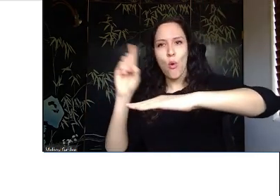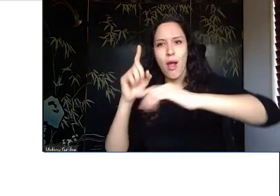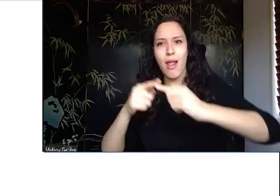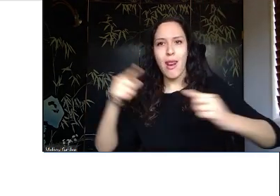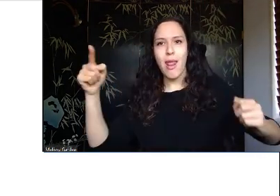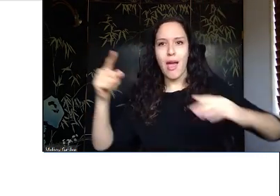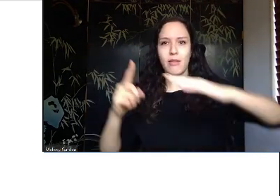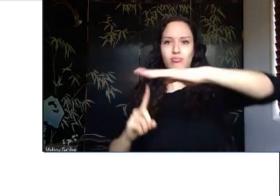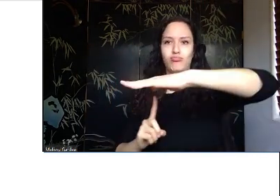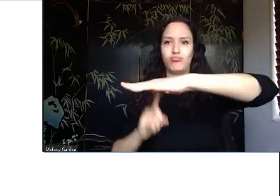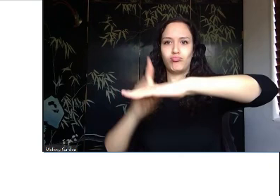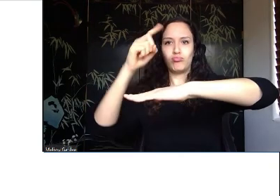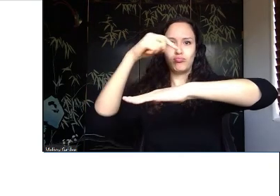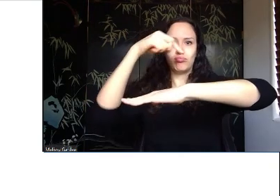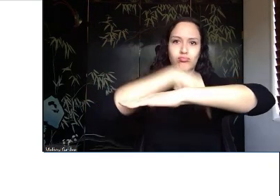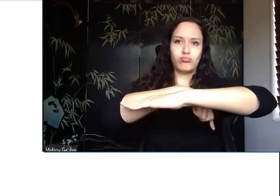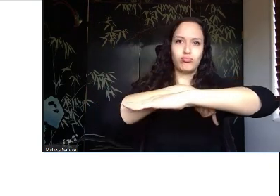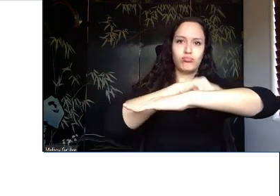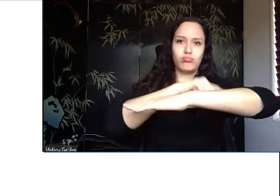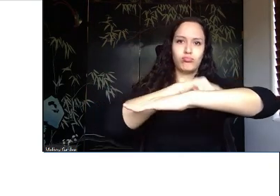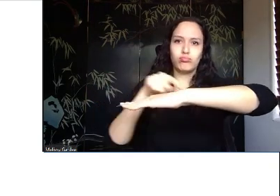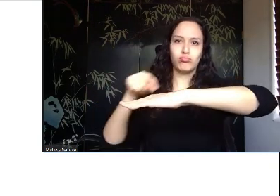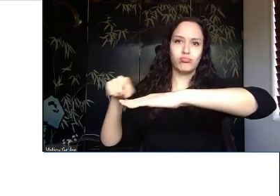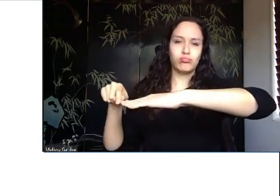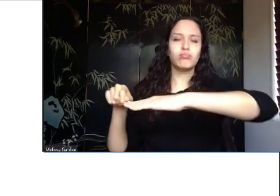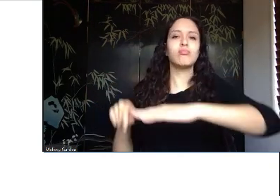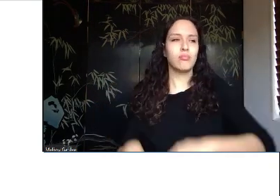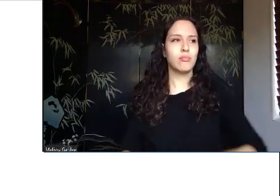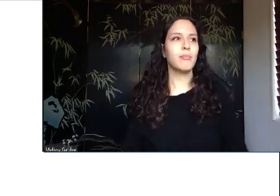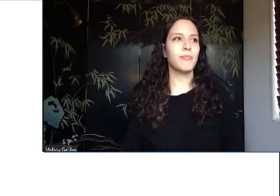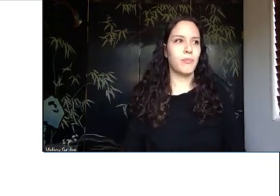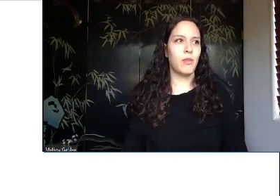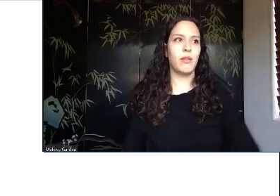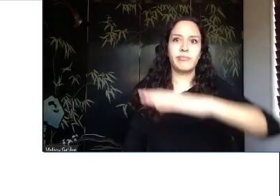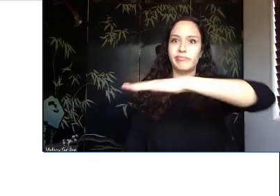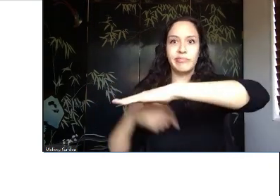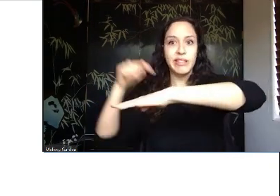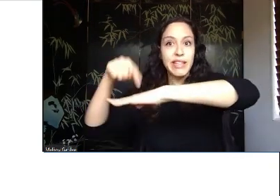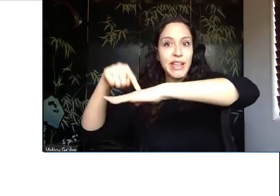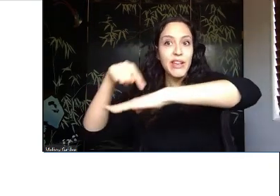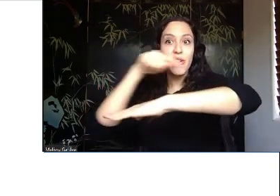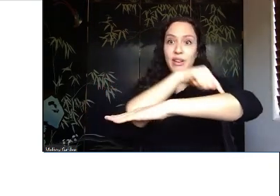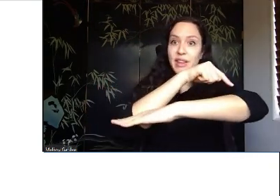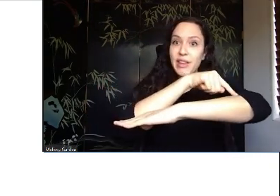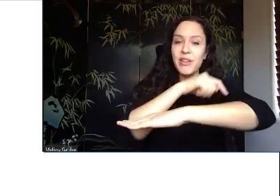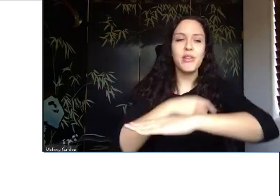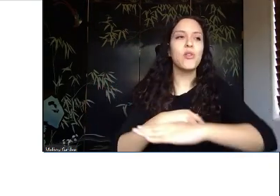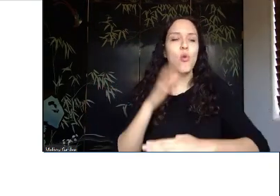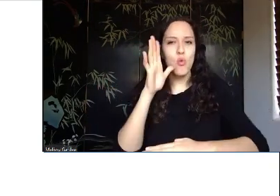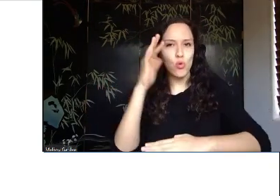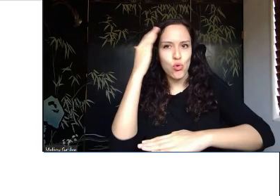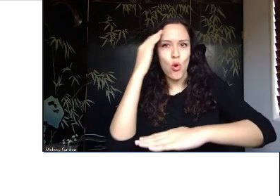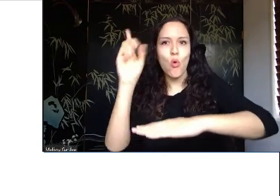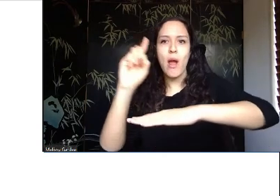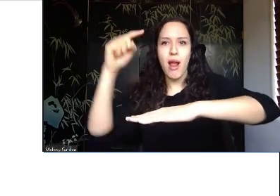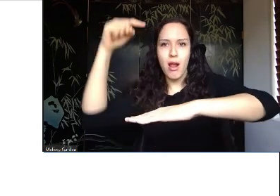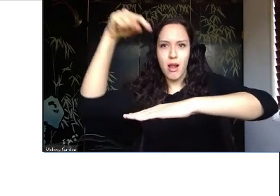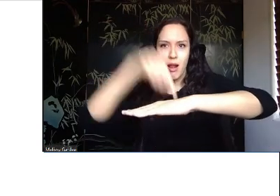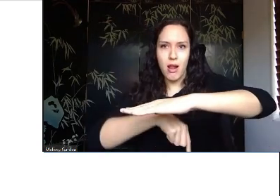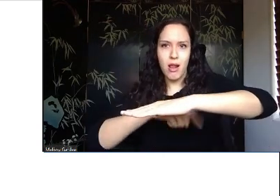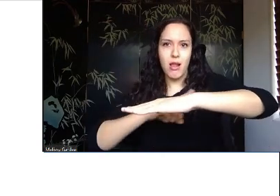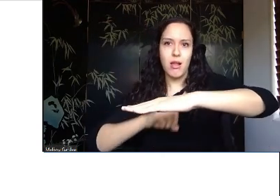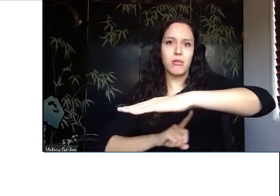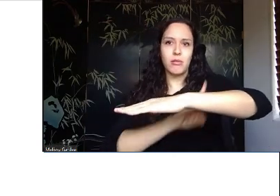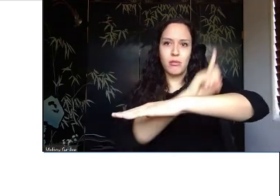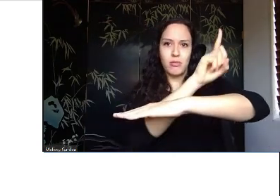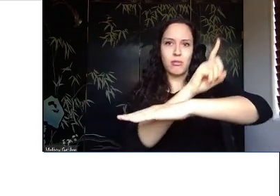line crosses the x-axis, wherever on the x. If it's here or if it's here, we'll know where it crosses.